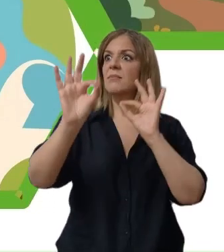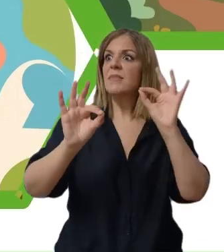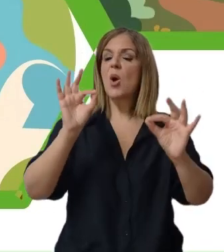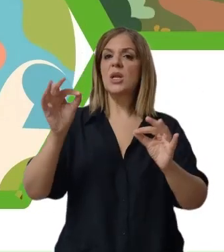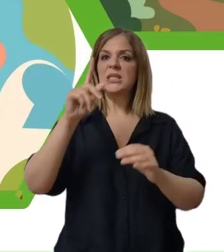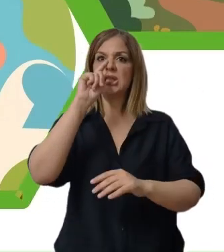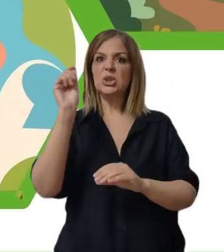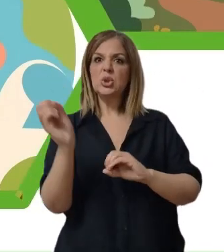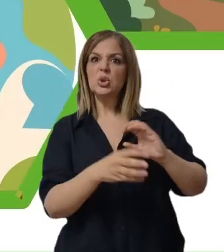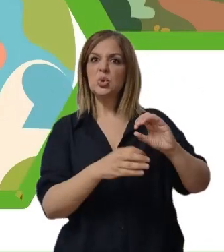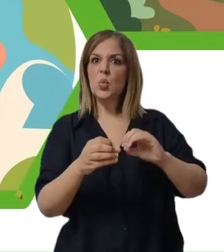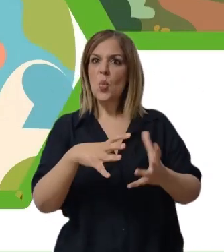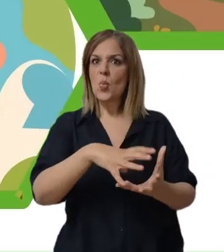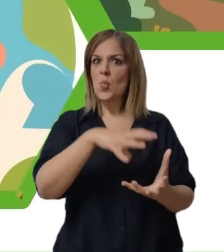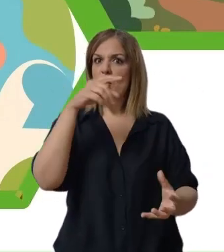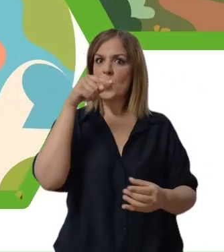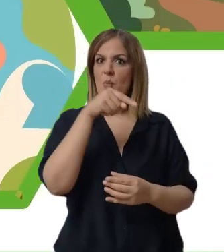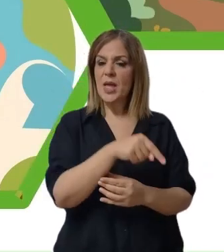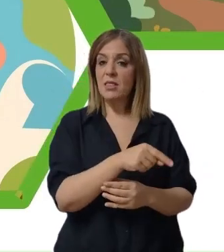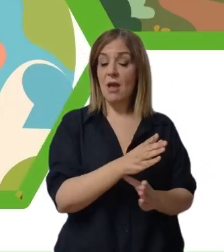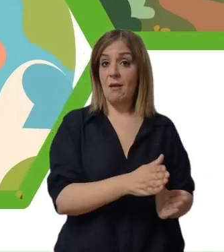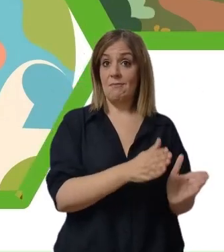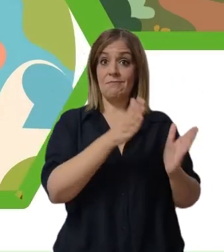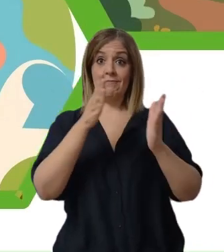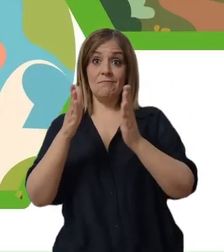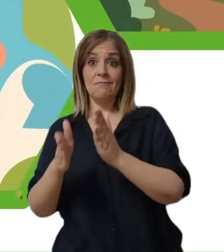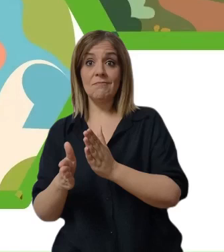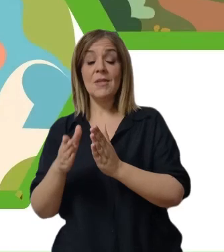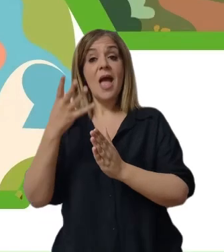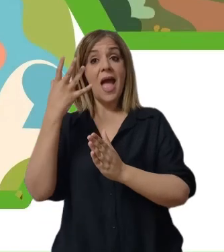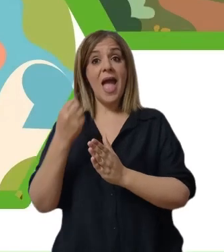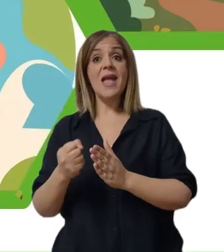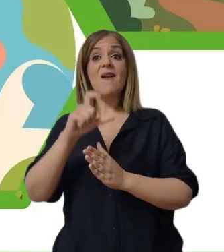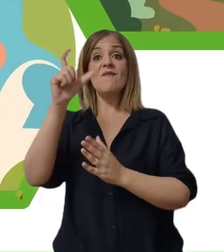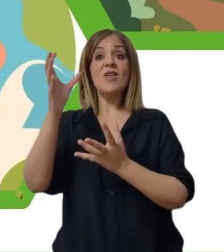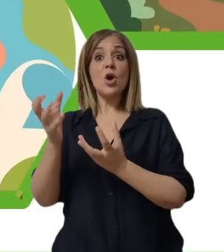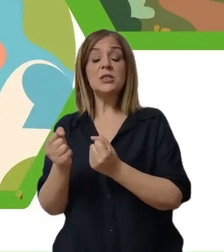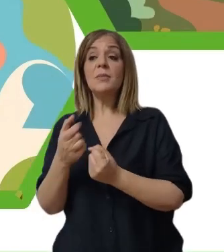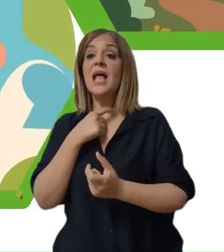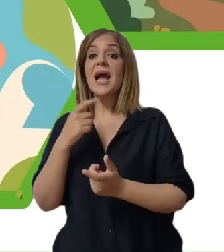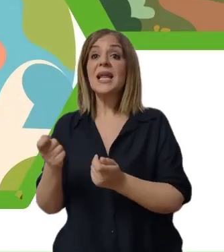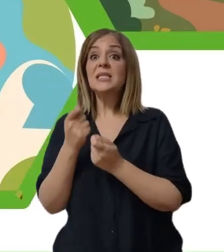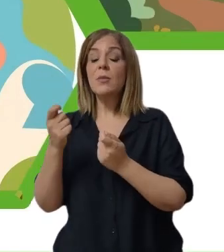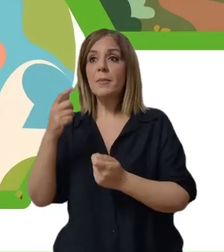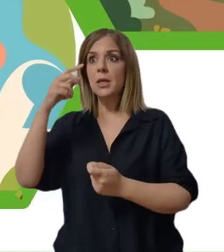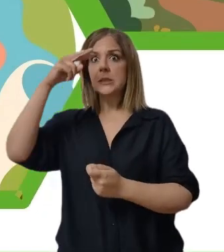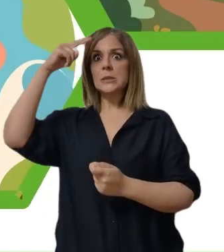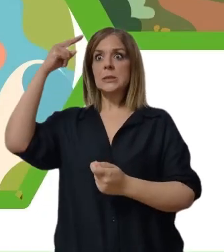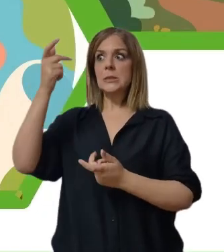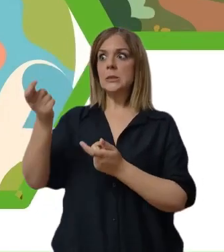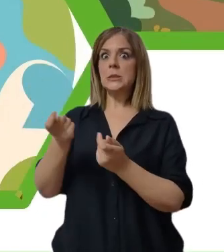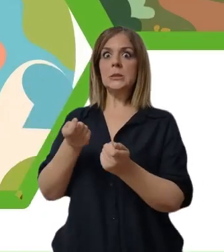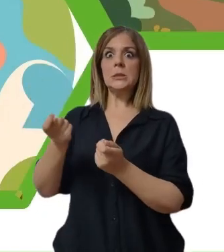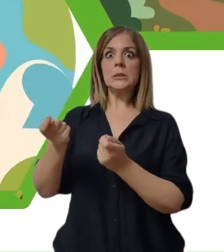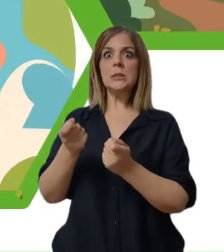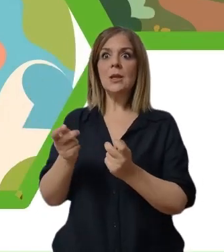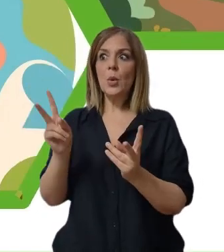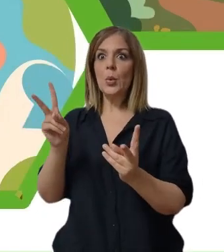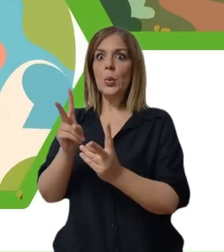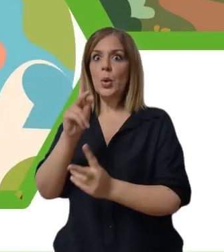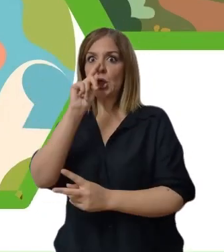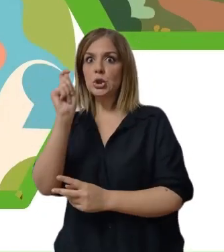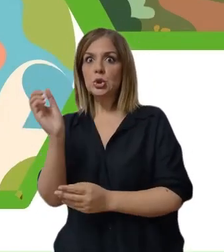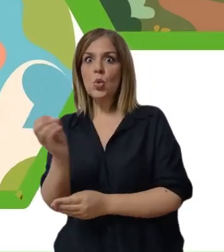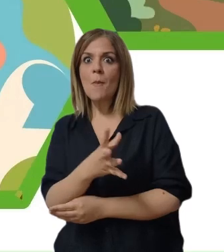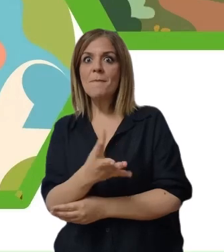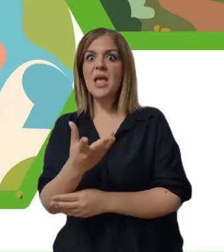the other hand, sustainable consumption and production aim to use resources wisely and reduce waste and choose products